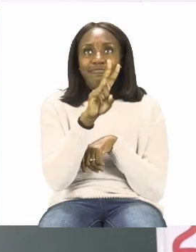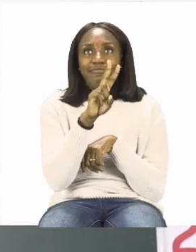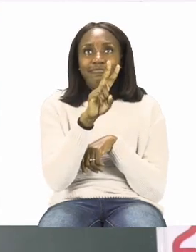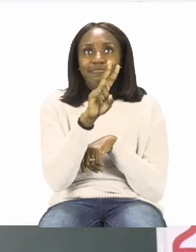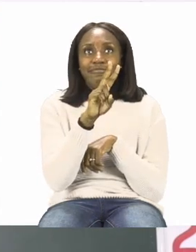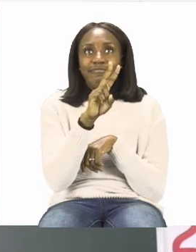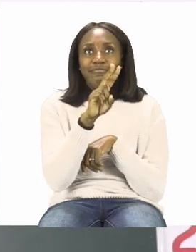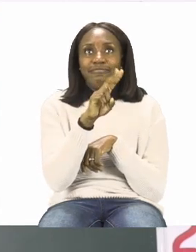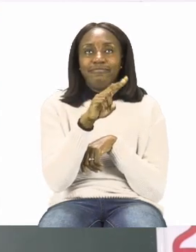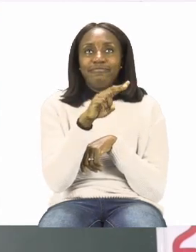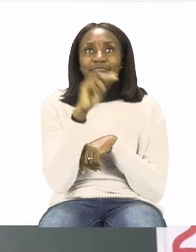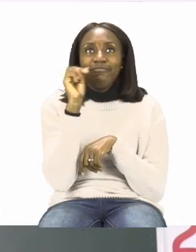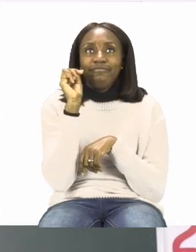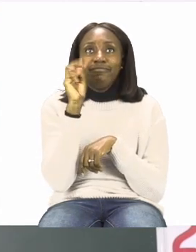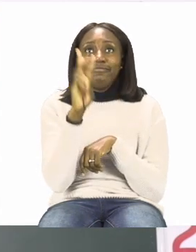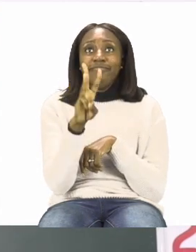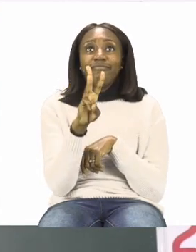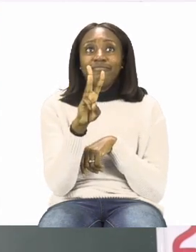2,